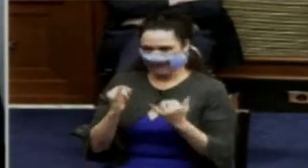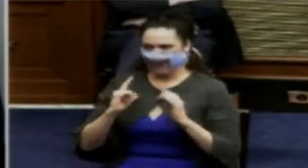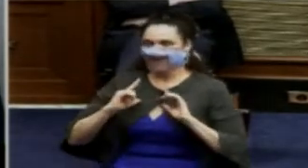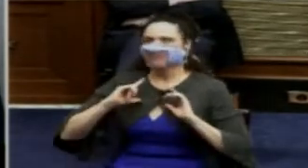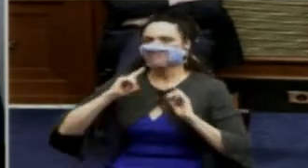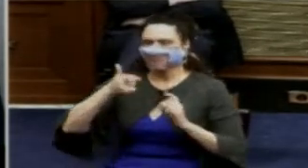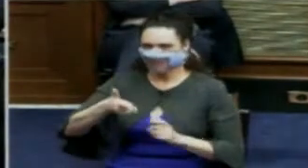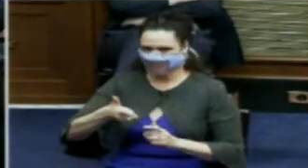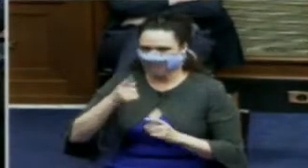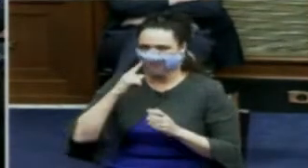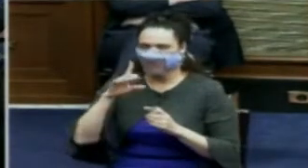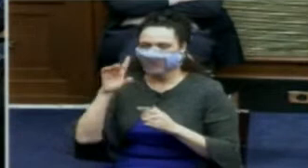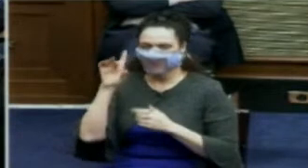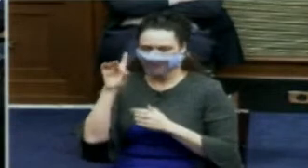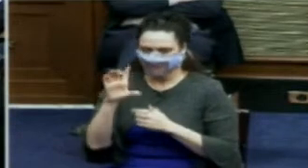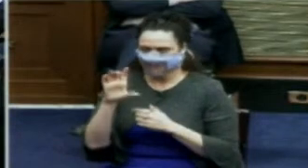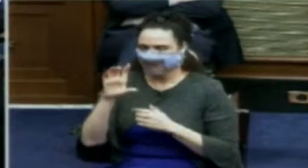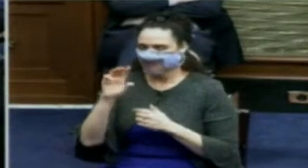testimony.